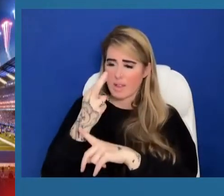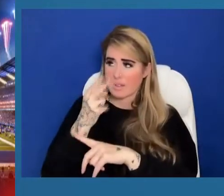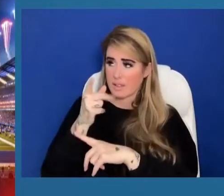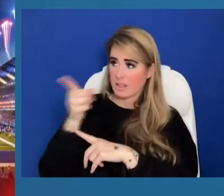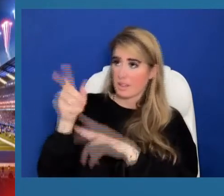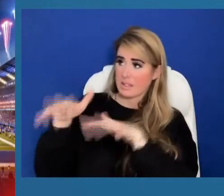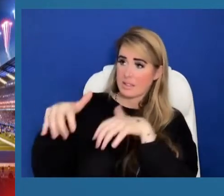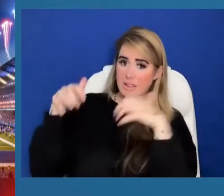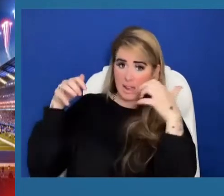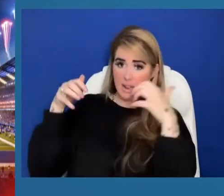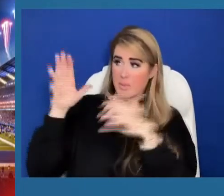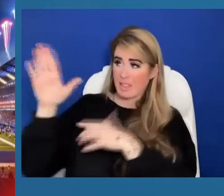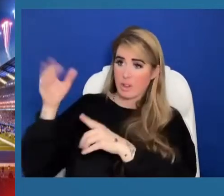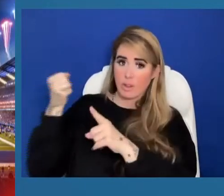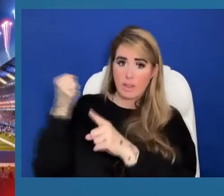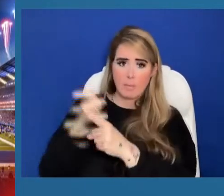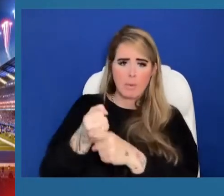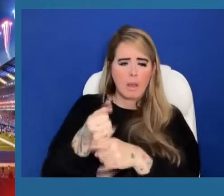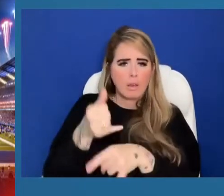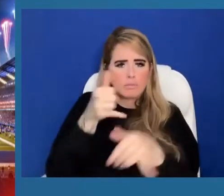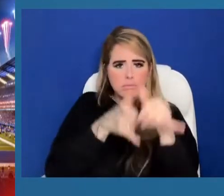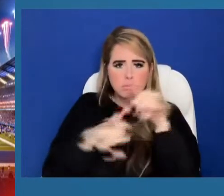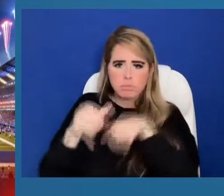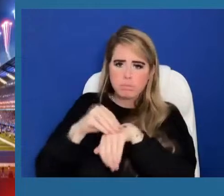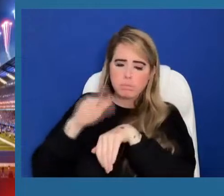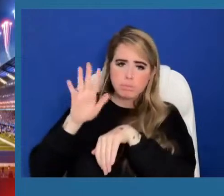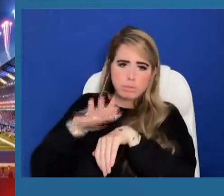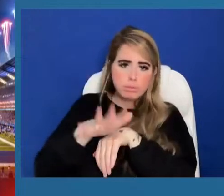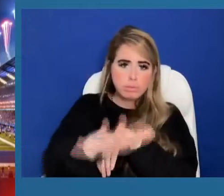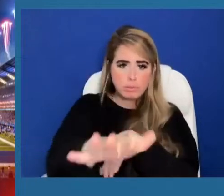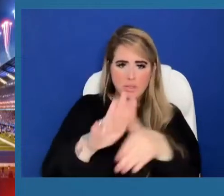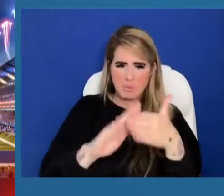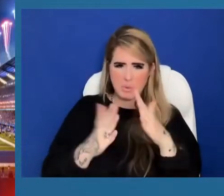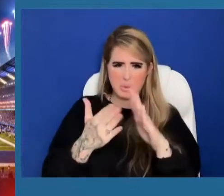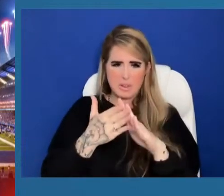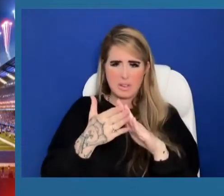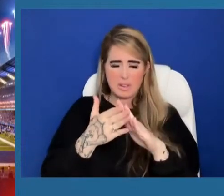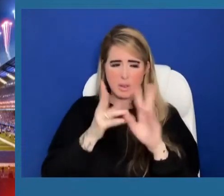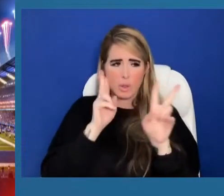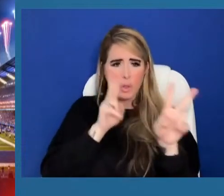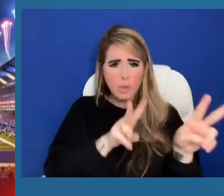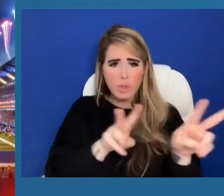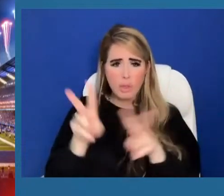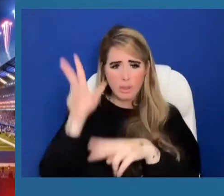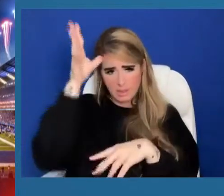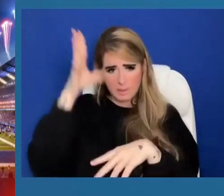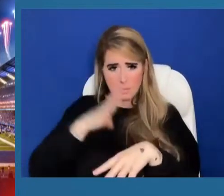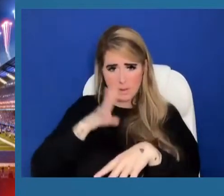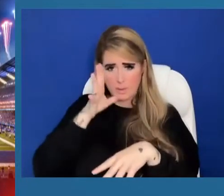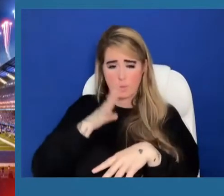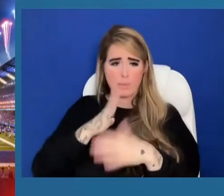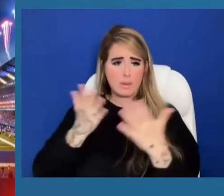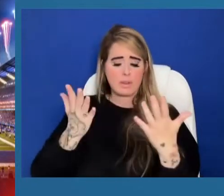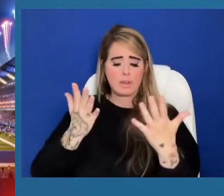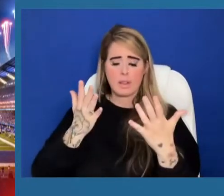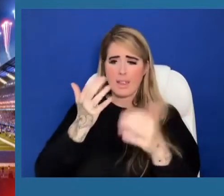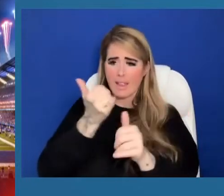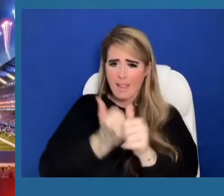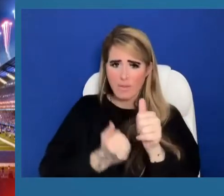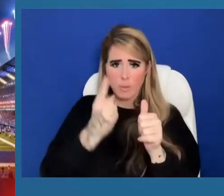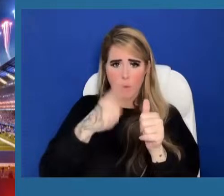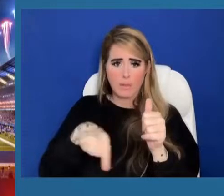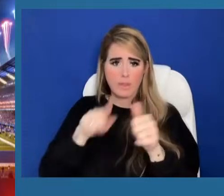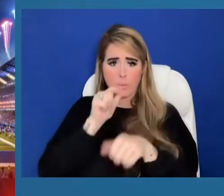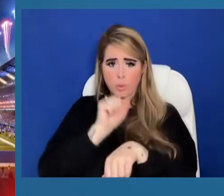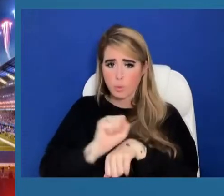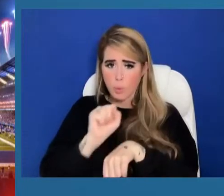stadium has had in this community. And all you got to do is look at all the men and women there. Every single one of them who's worked